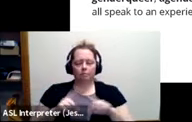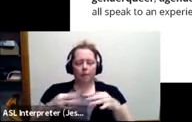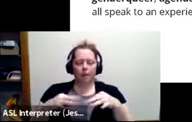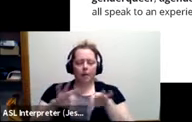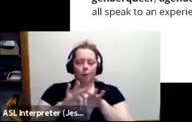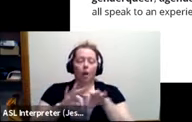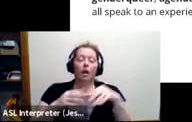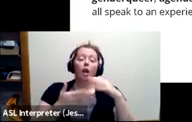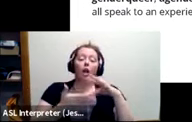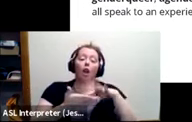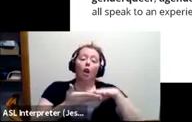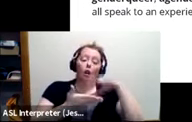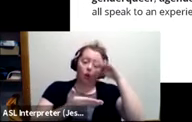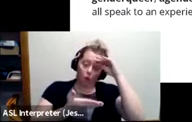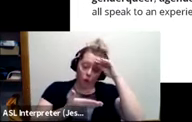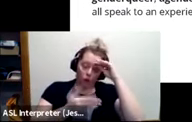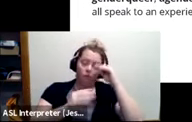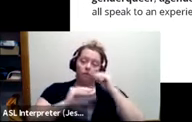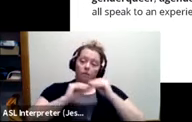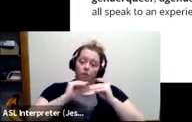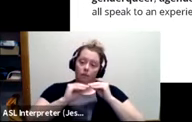those mistakes that are made.